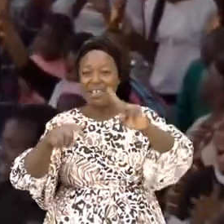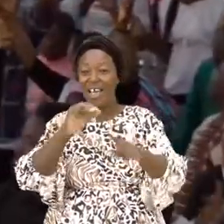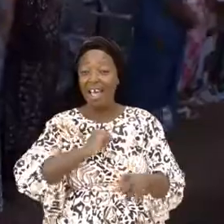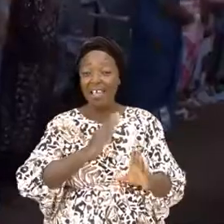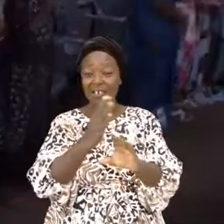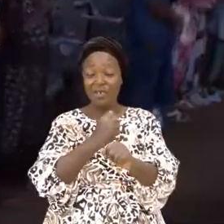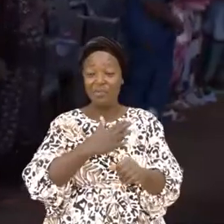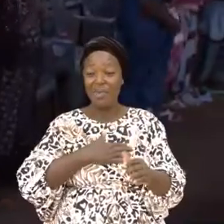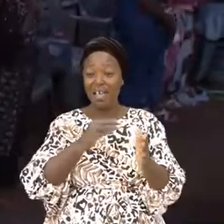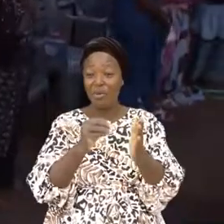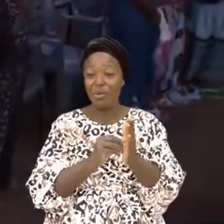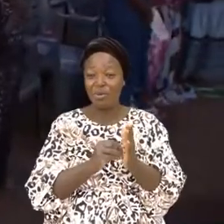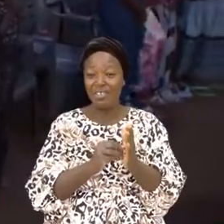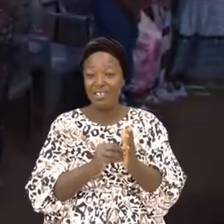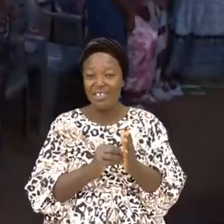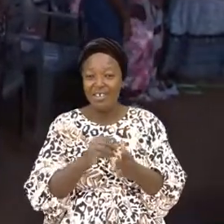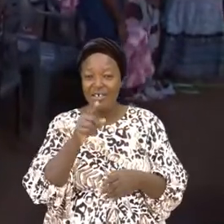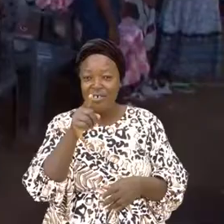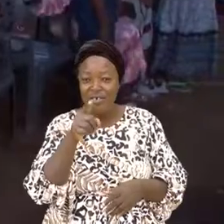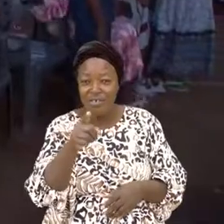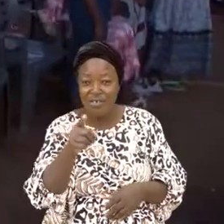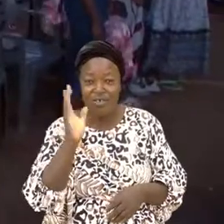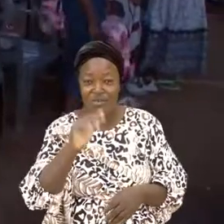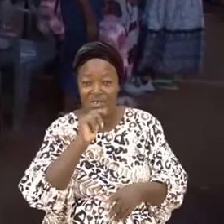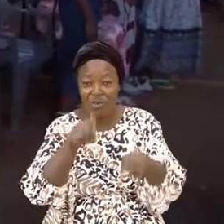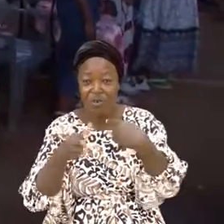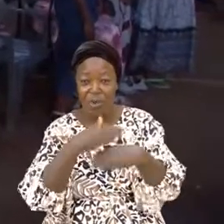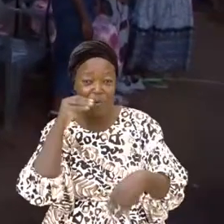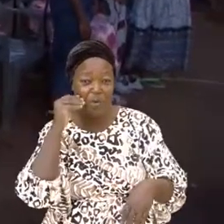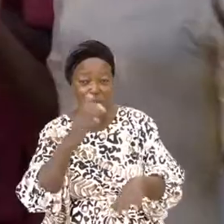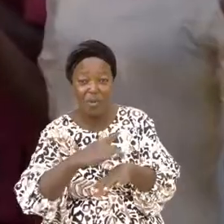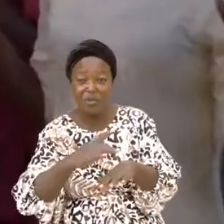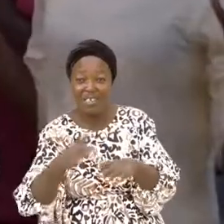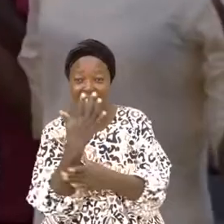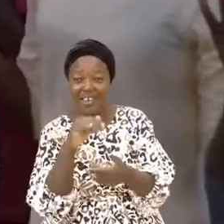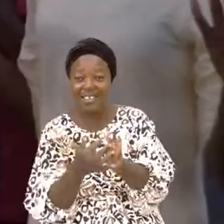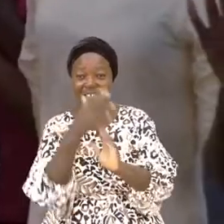own. You will not go empty-handed in Jesus' name.